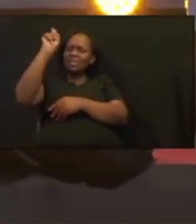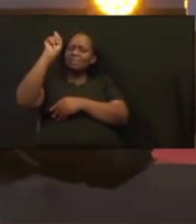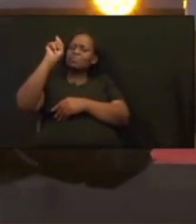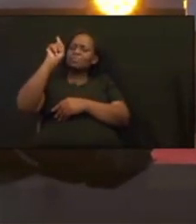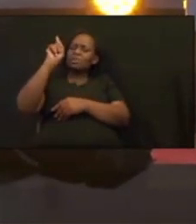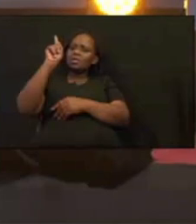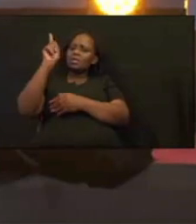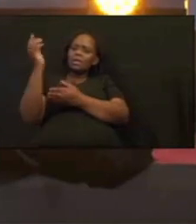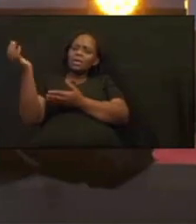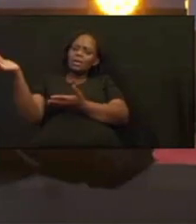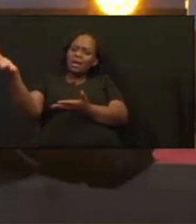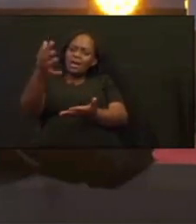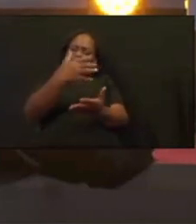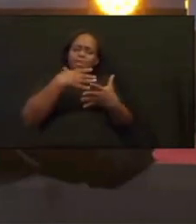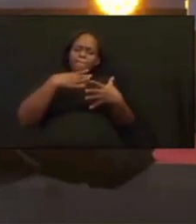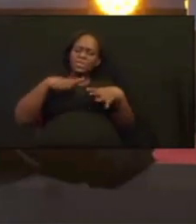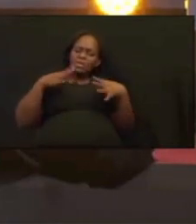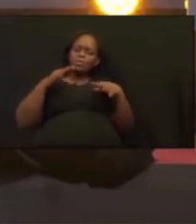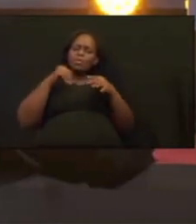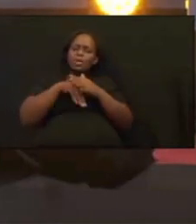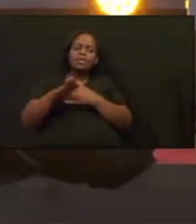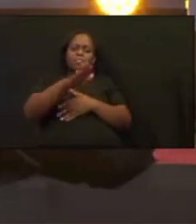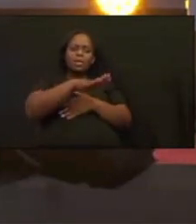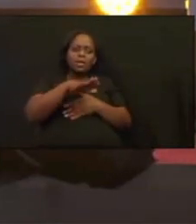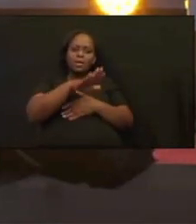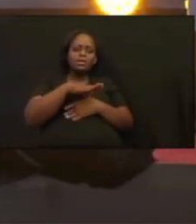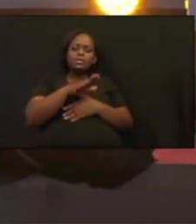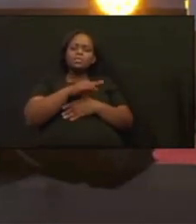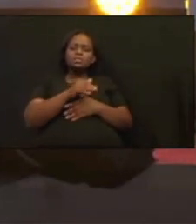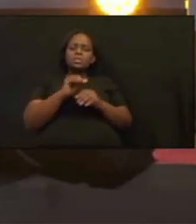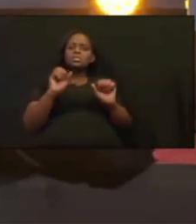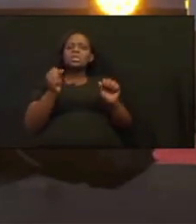where they can grow. You mark what I'm telling you.